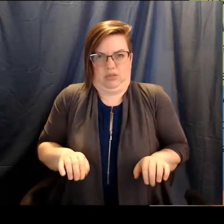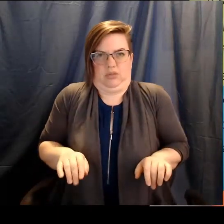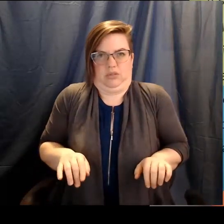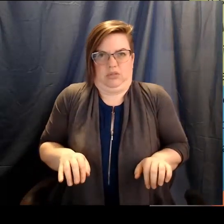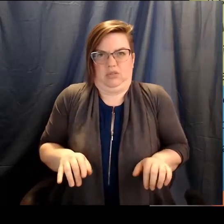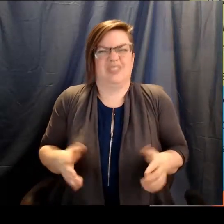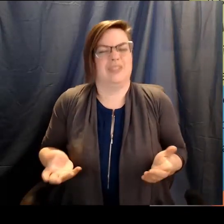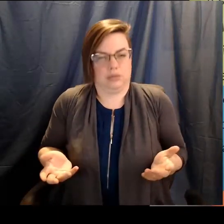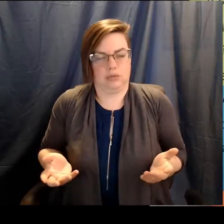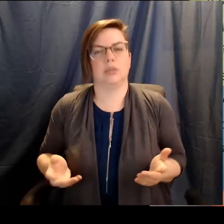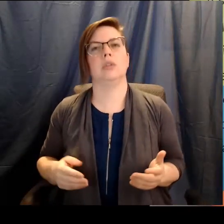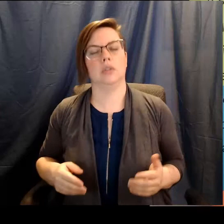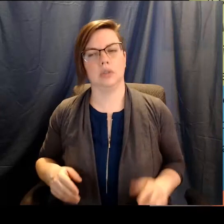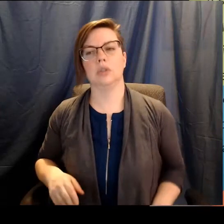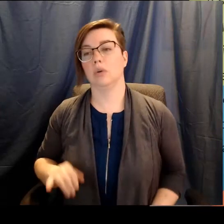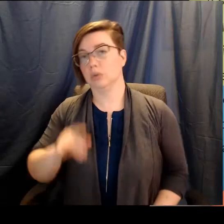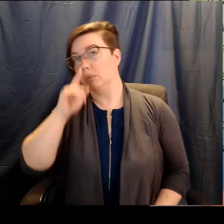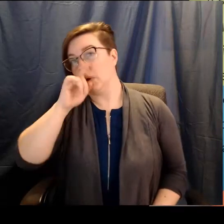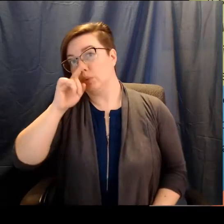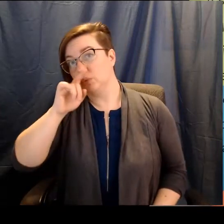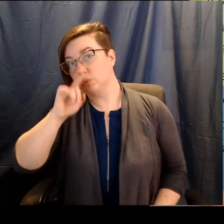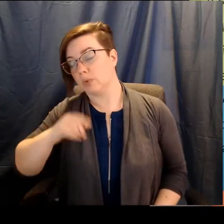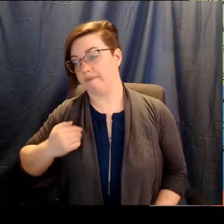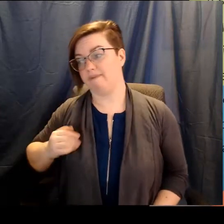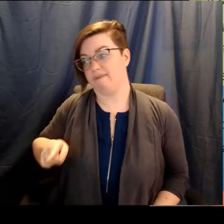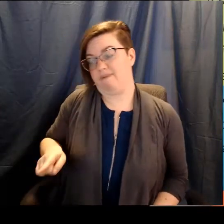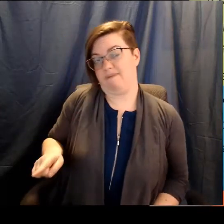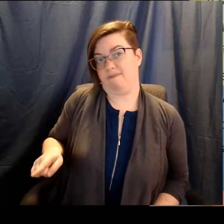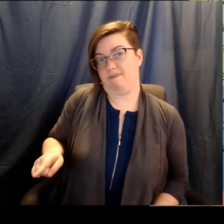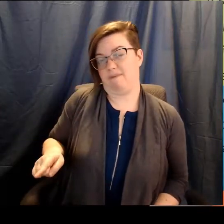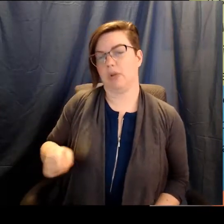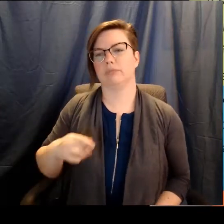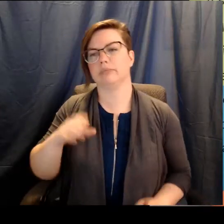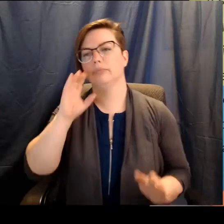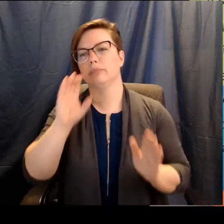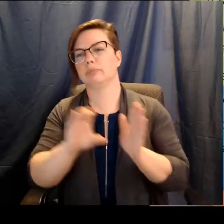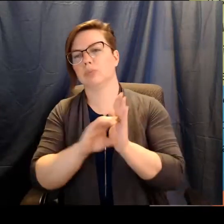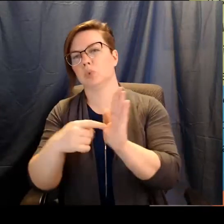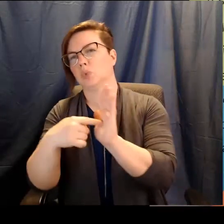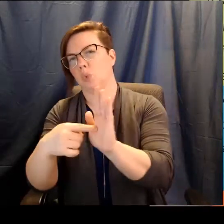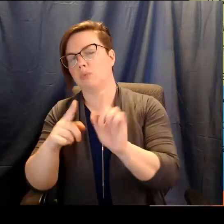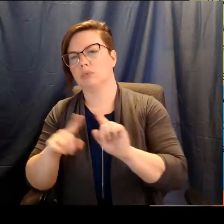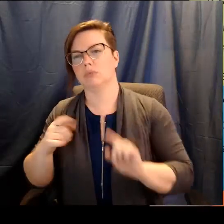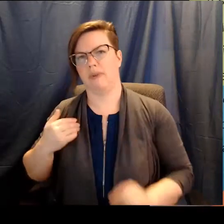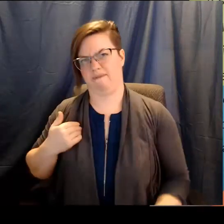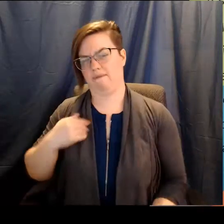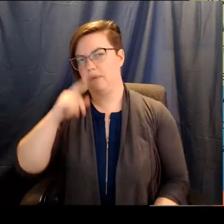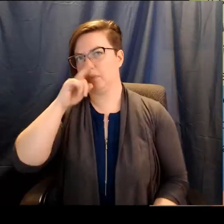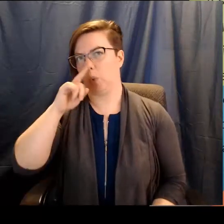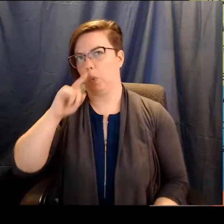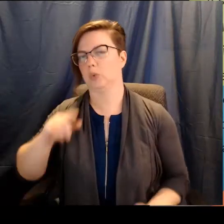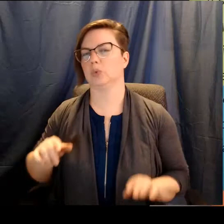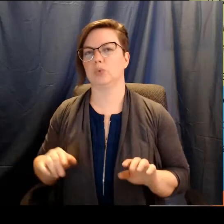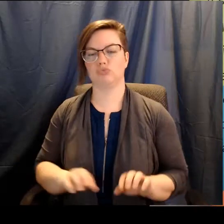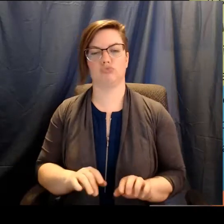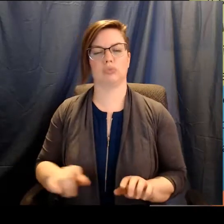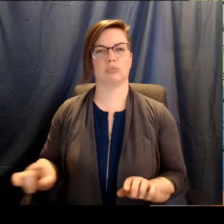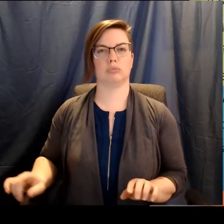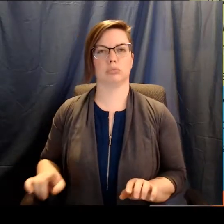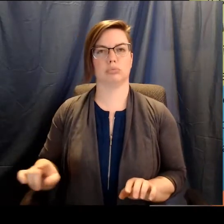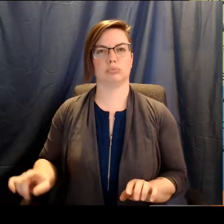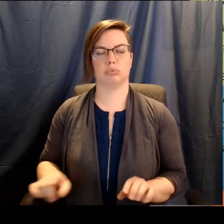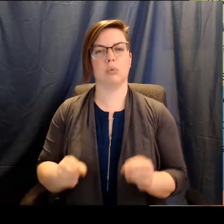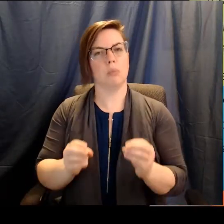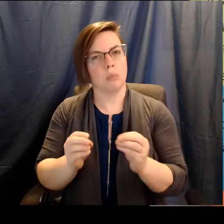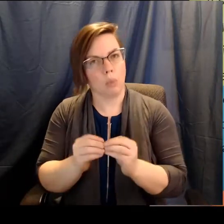mouse is right beside her. You can't really see it in the picture, but it's available. So we've started to set this up in a much more neutral